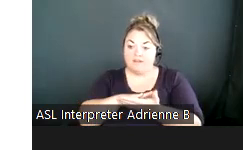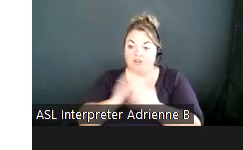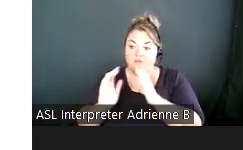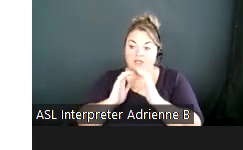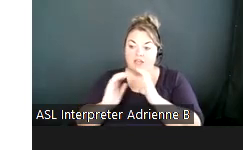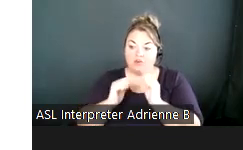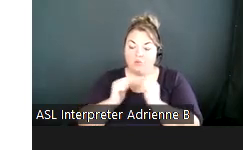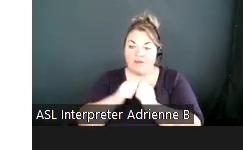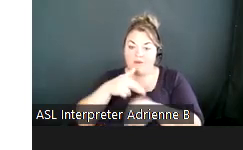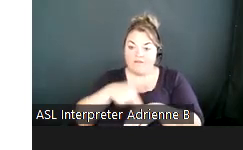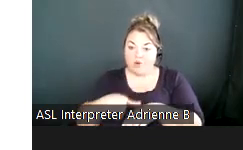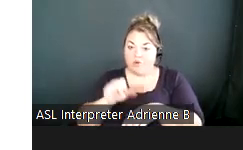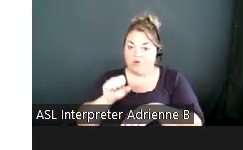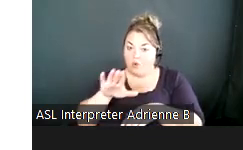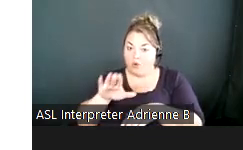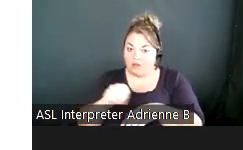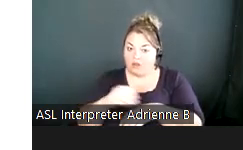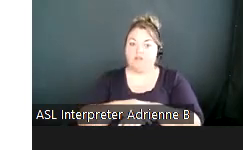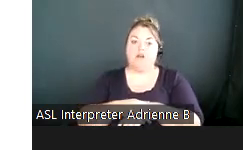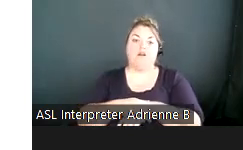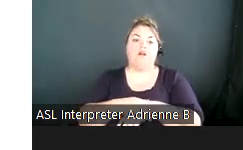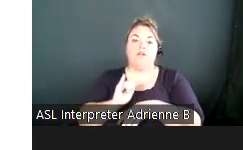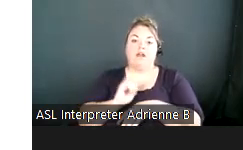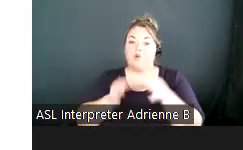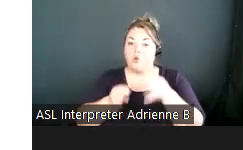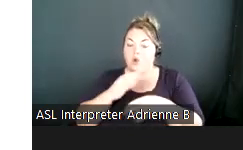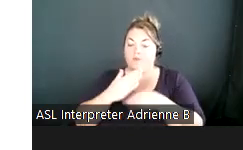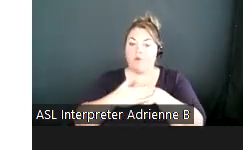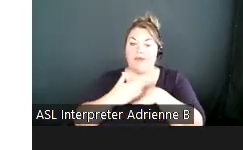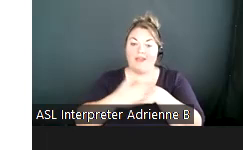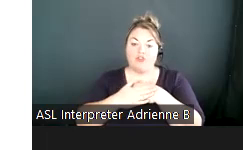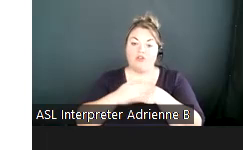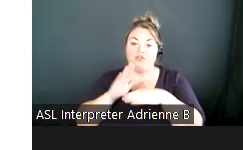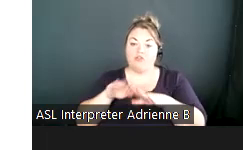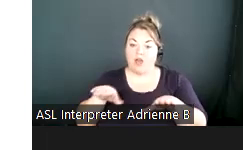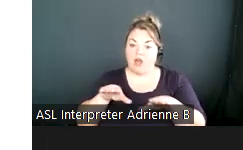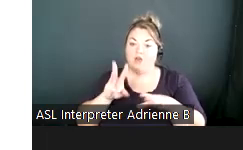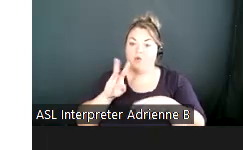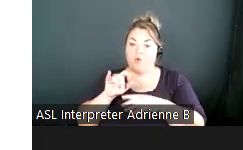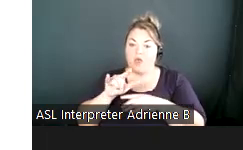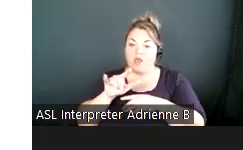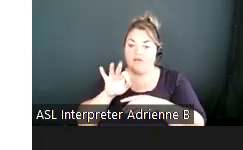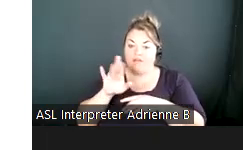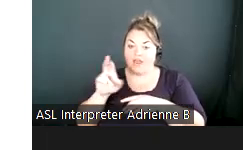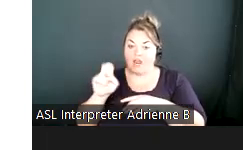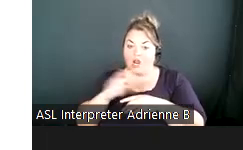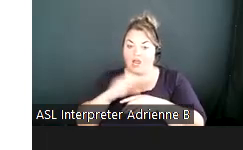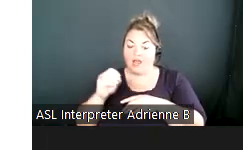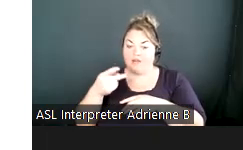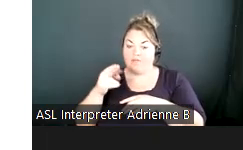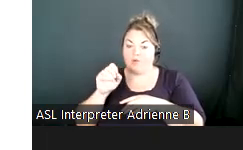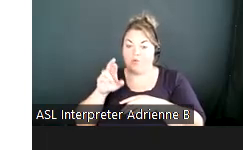with referral sources, such as court, probation, child welfare, and parole, and drug and alcohol testing